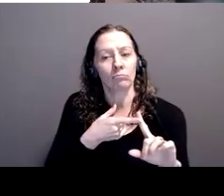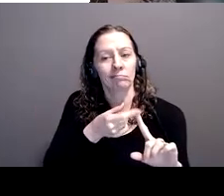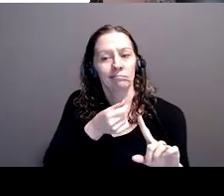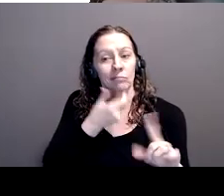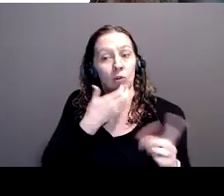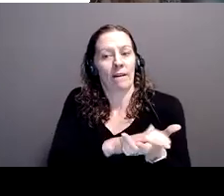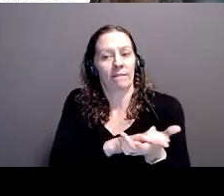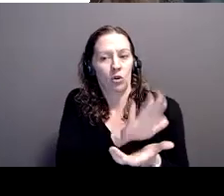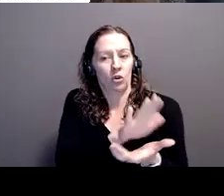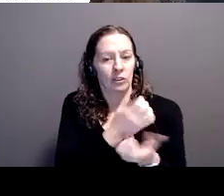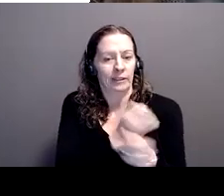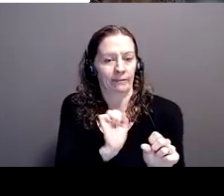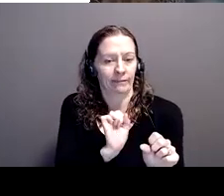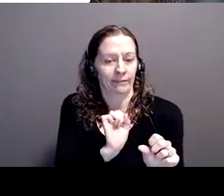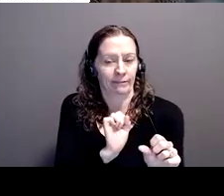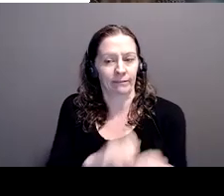However,